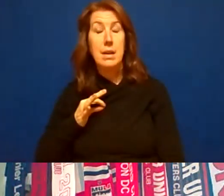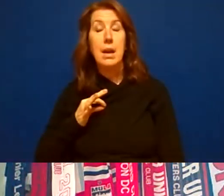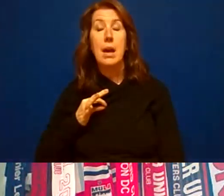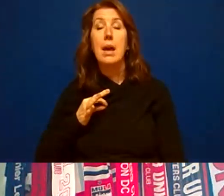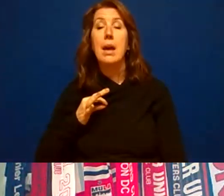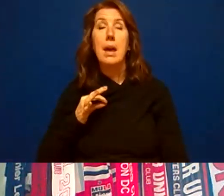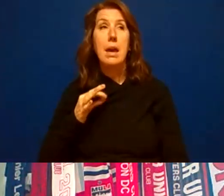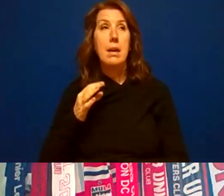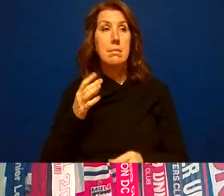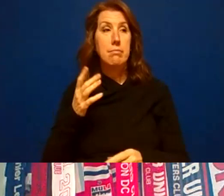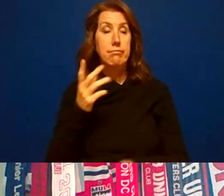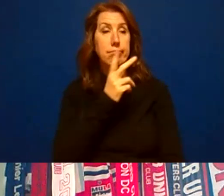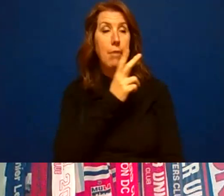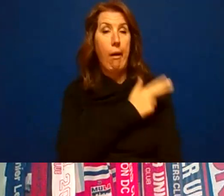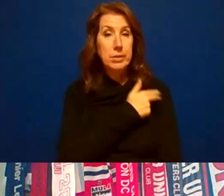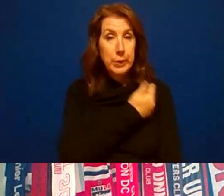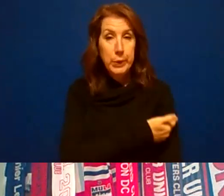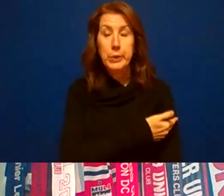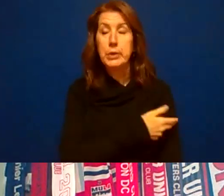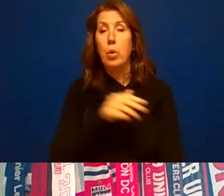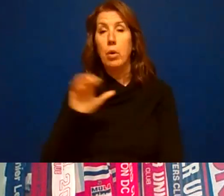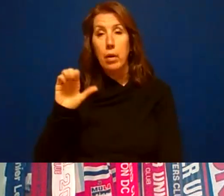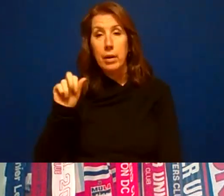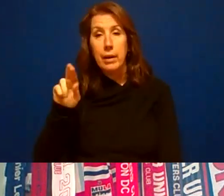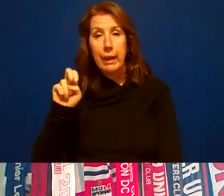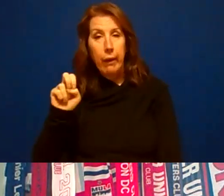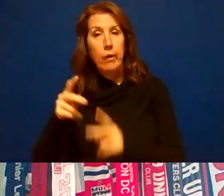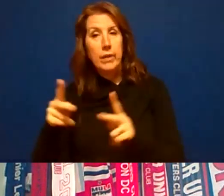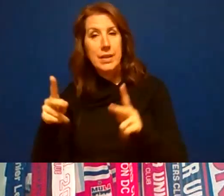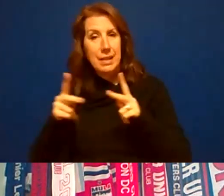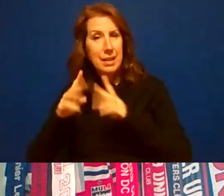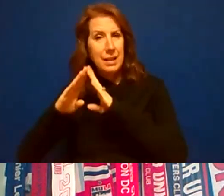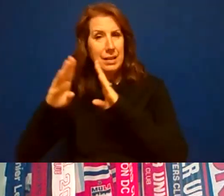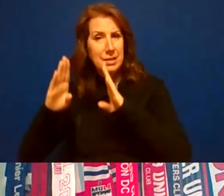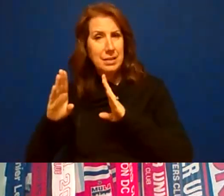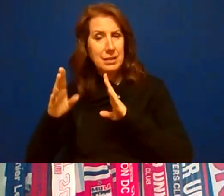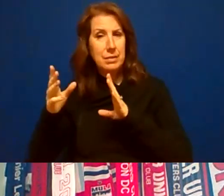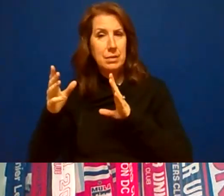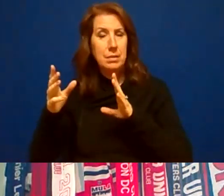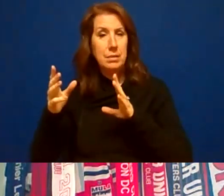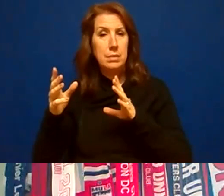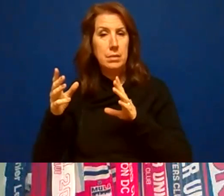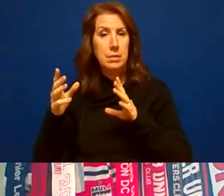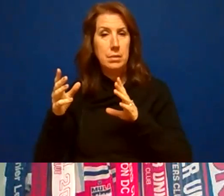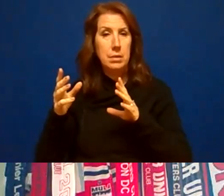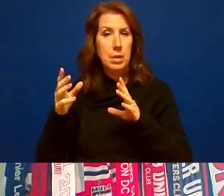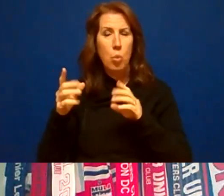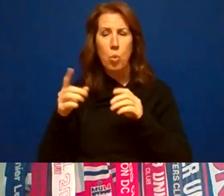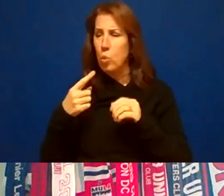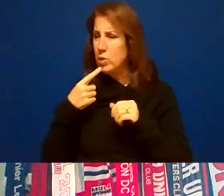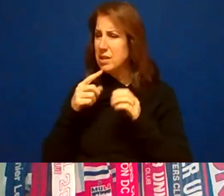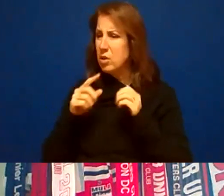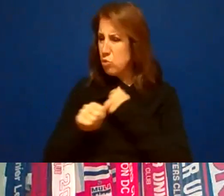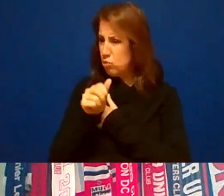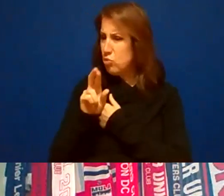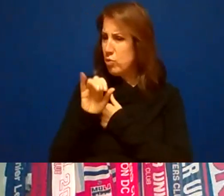one sort or another. And I forget, how was it risk defined? How is death rate defined? Death rate